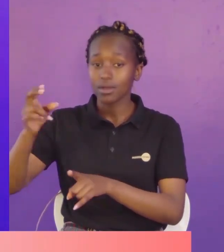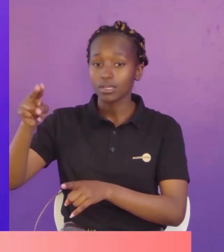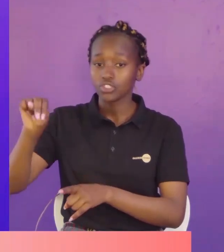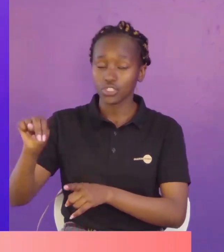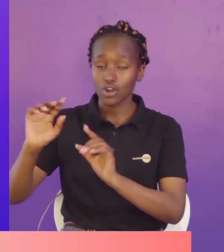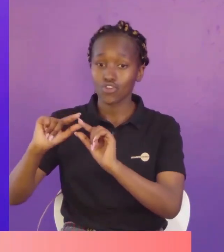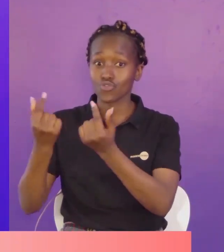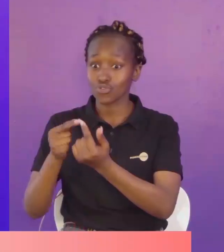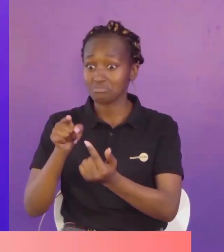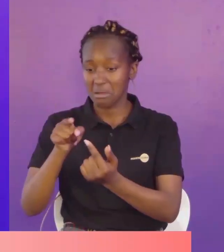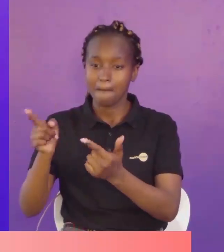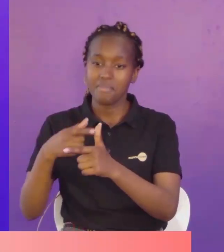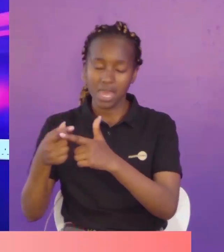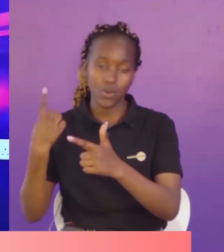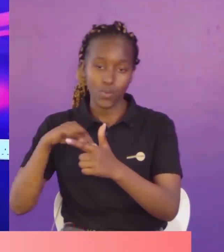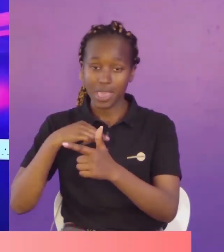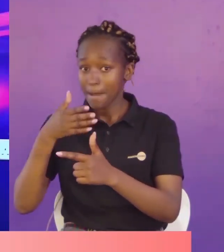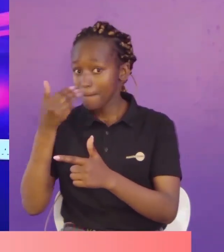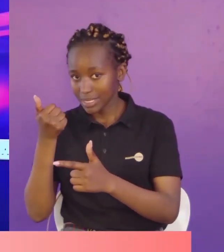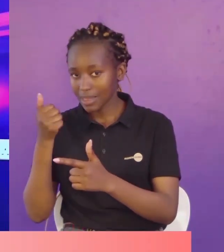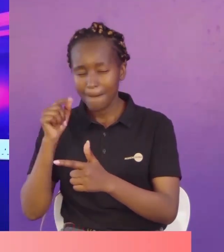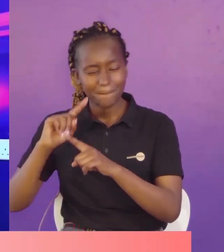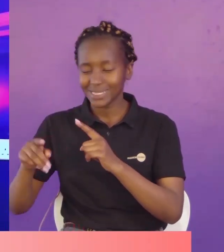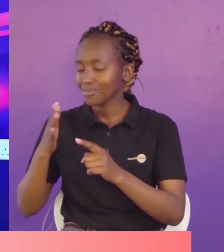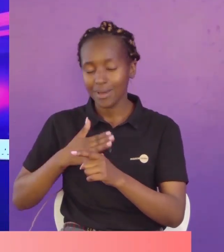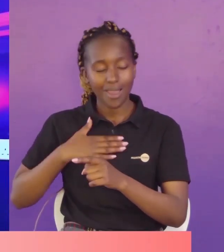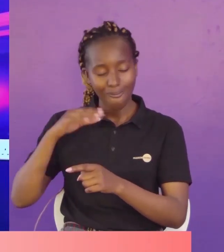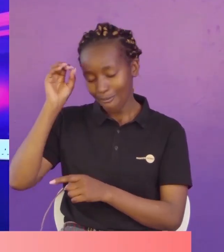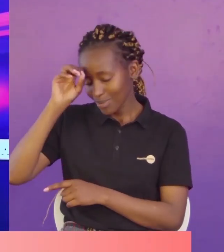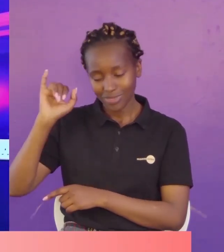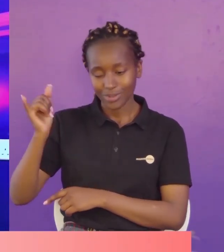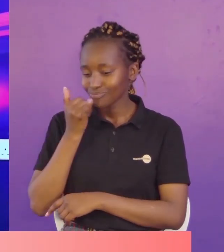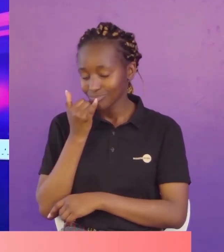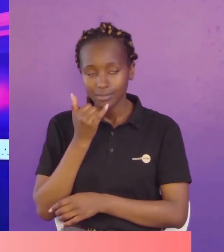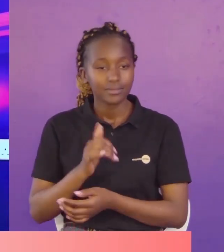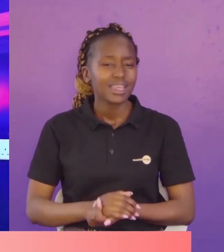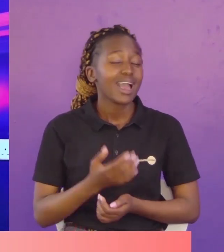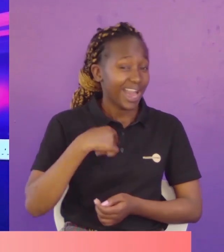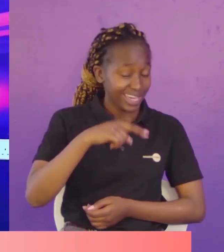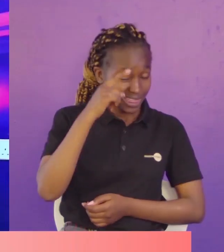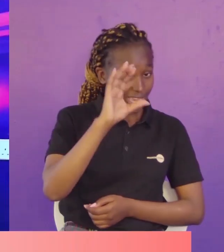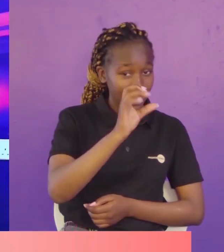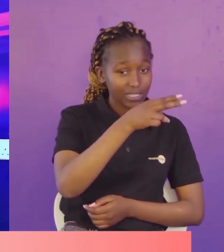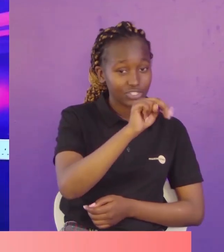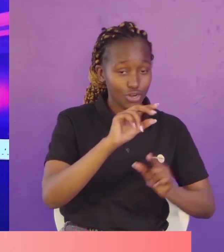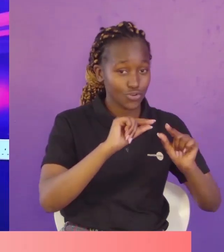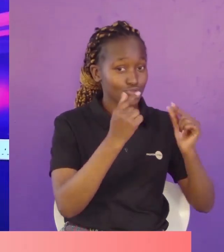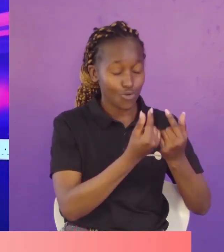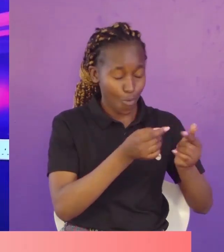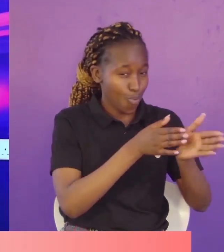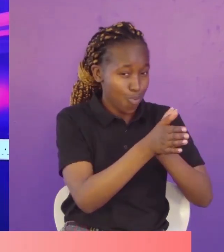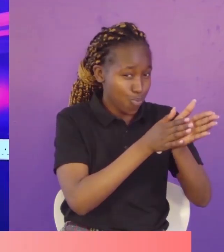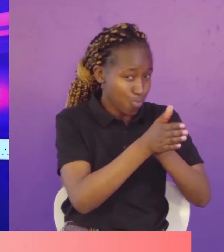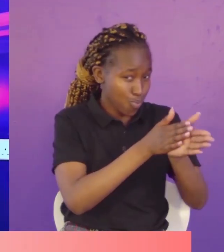don't think so. The Chan squad, remember, it was motivated. Yeah. So we don't know if it was winning genuinely